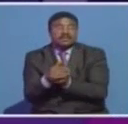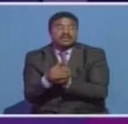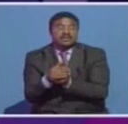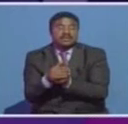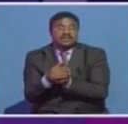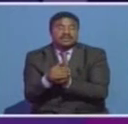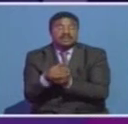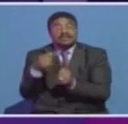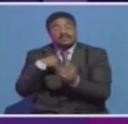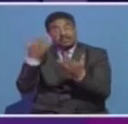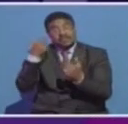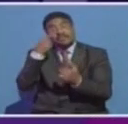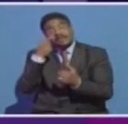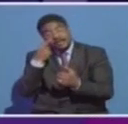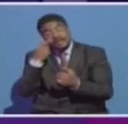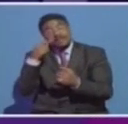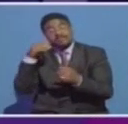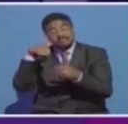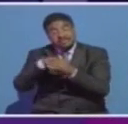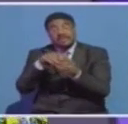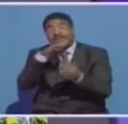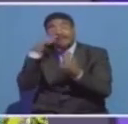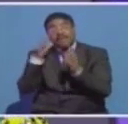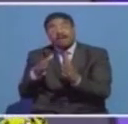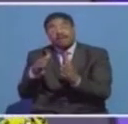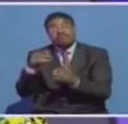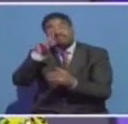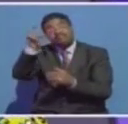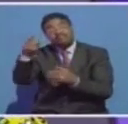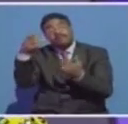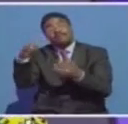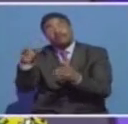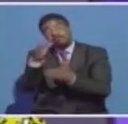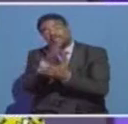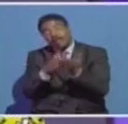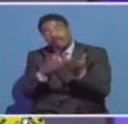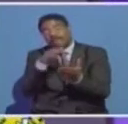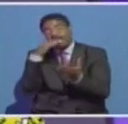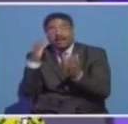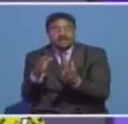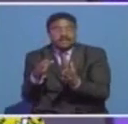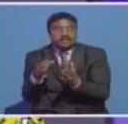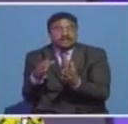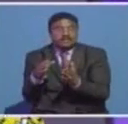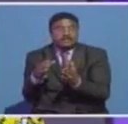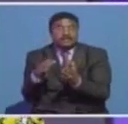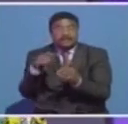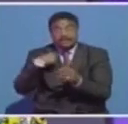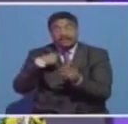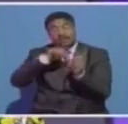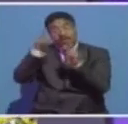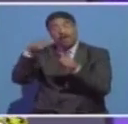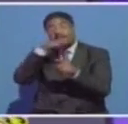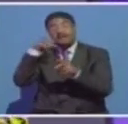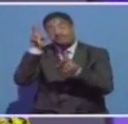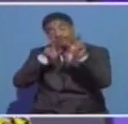farmers in Luangano area, and the farm that I visited, I think,